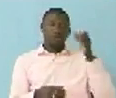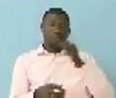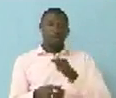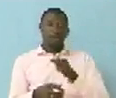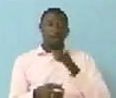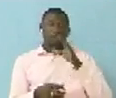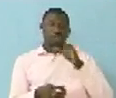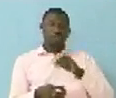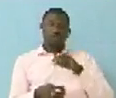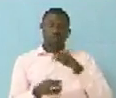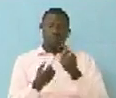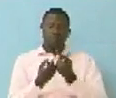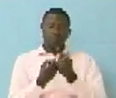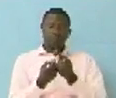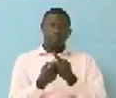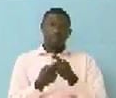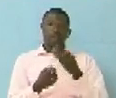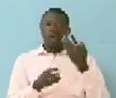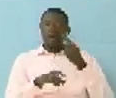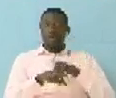whenever they appear before the panel,